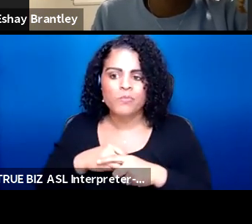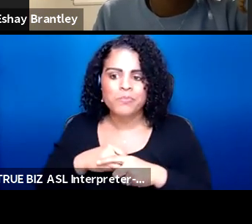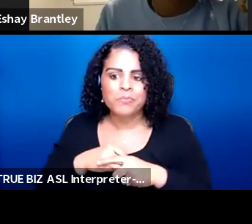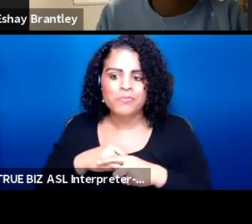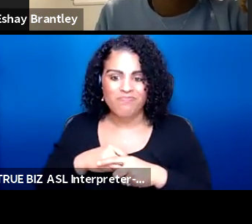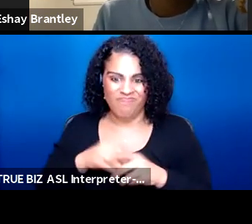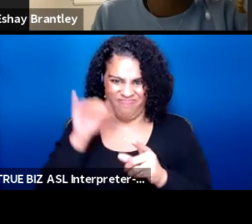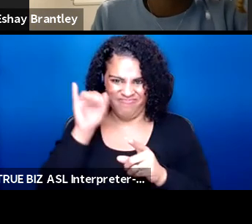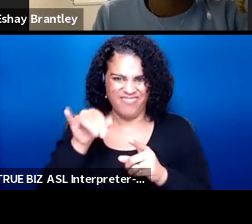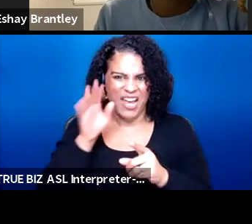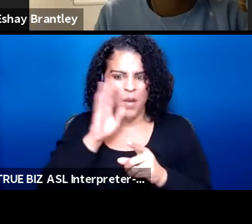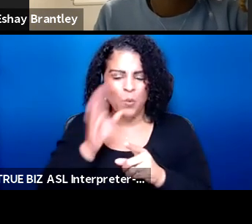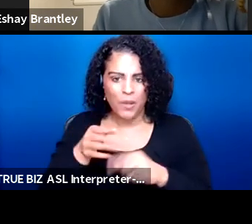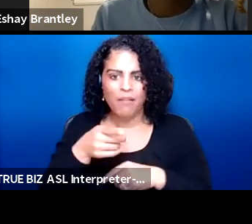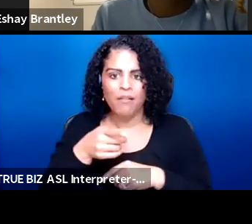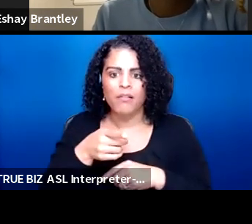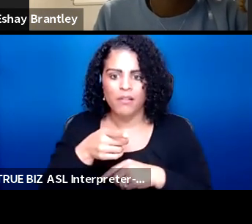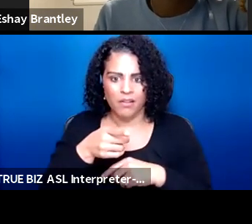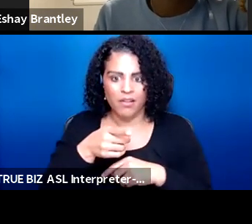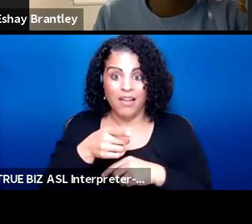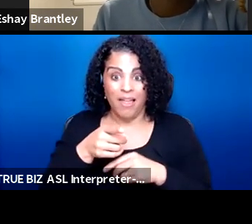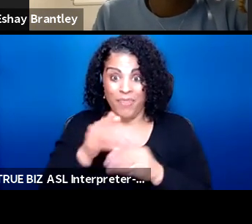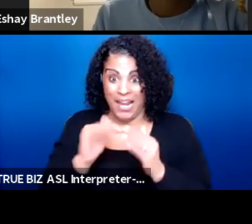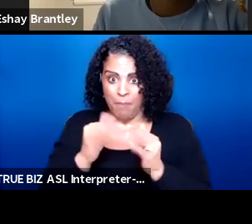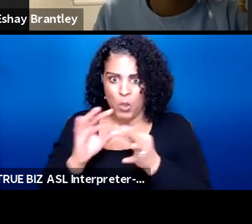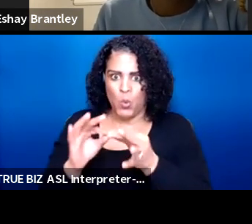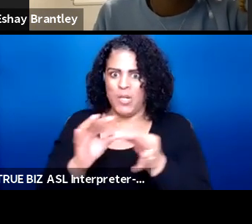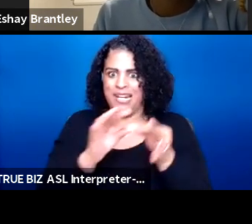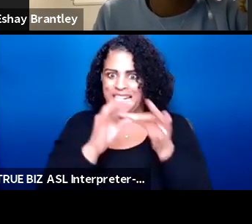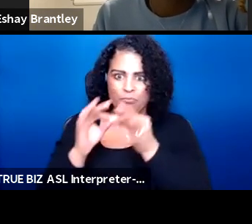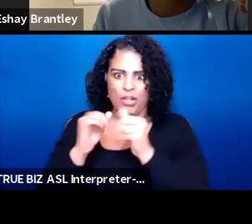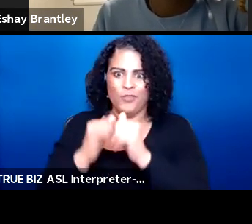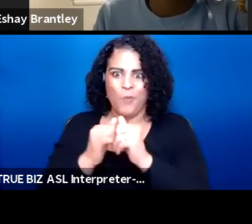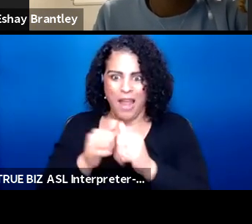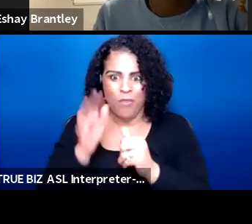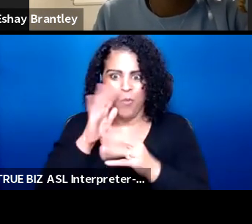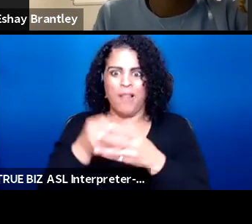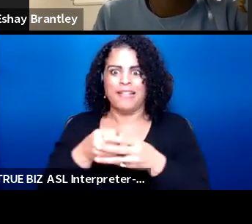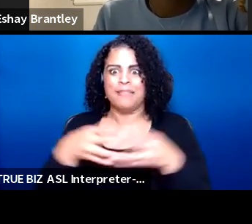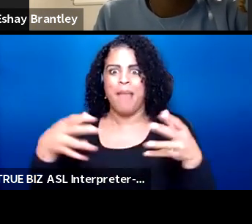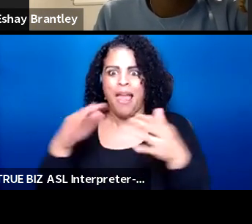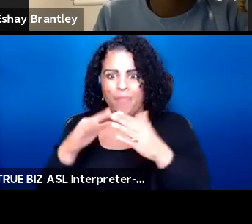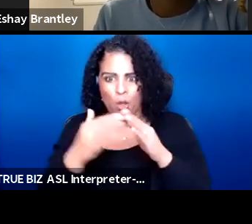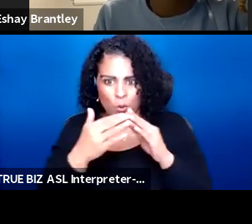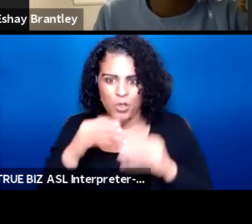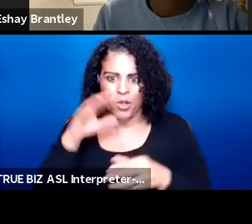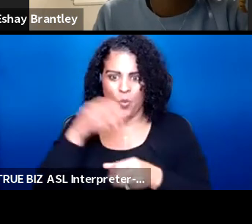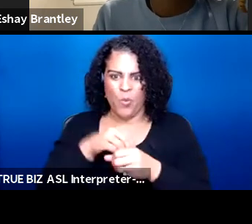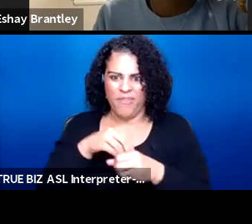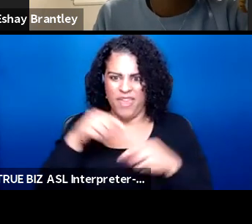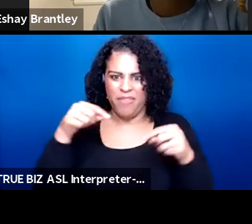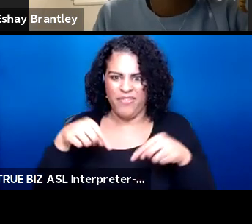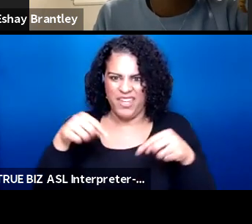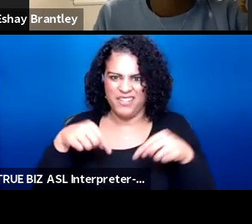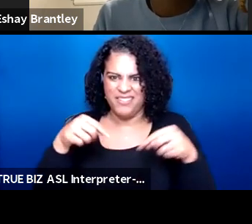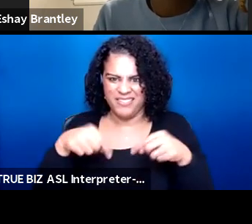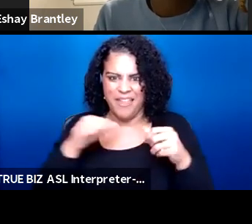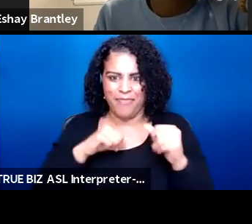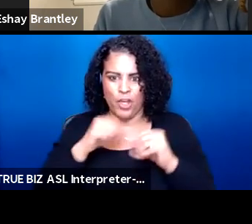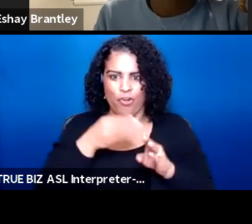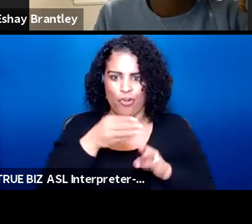that's what's going to bring our communities together. That's what's going to expand our community within this theater